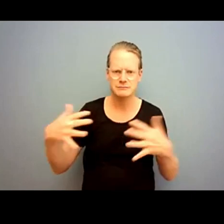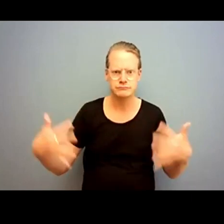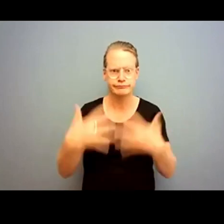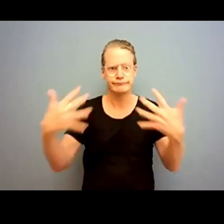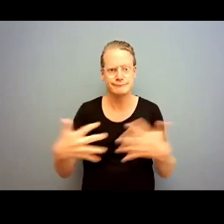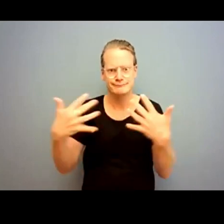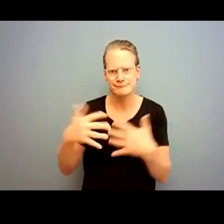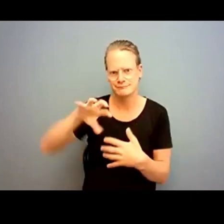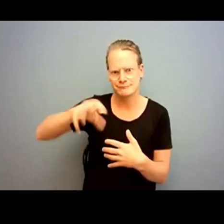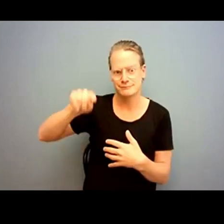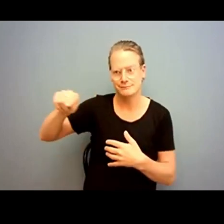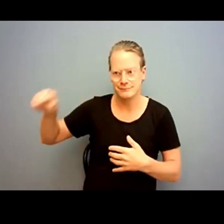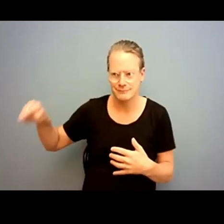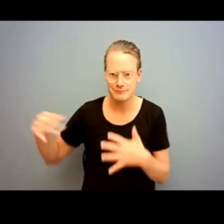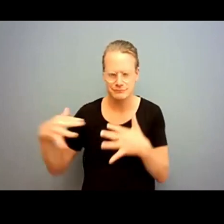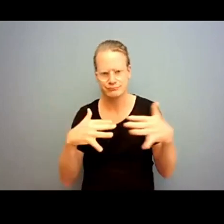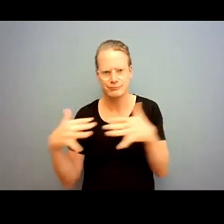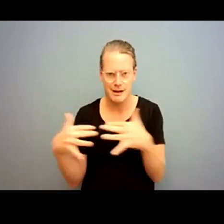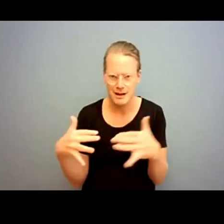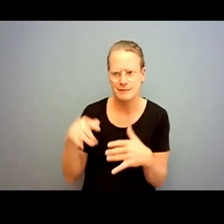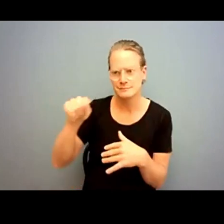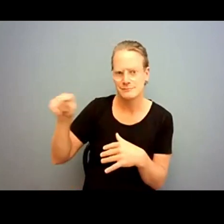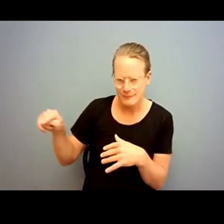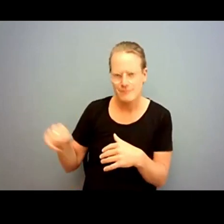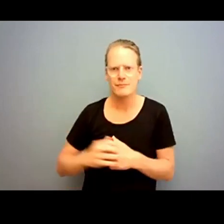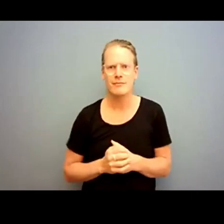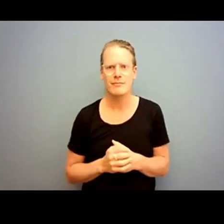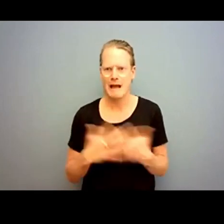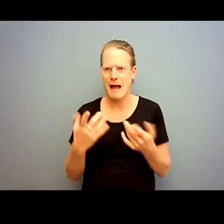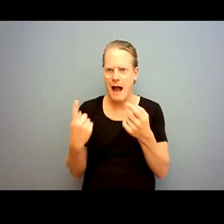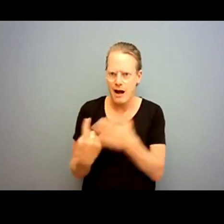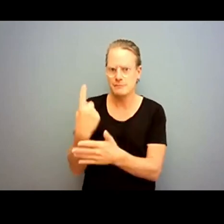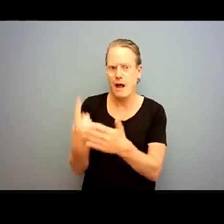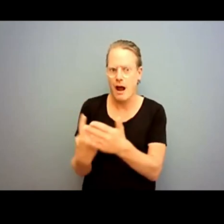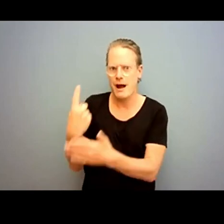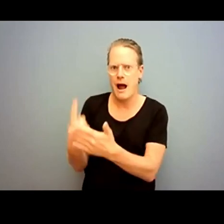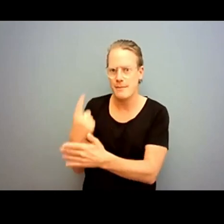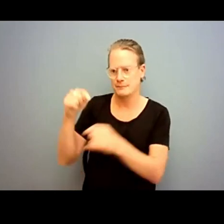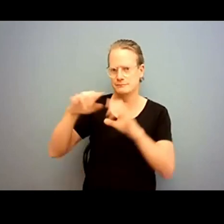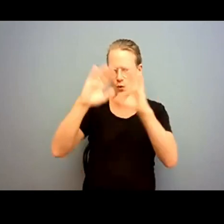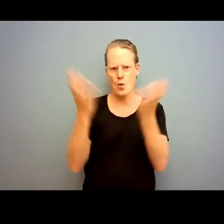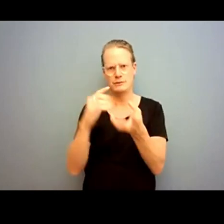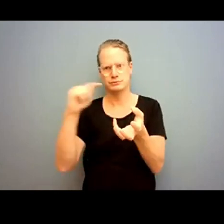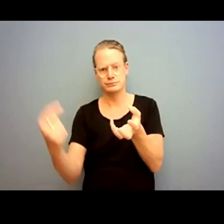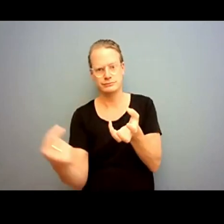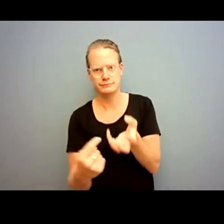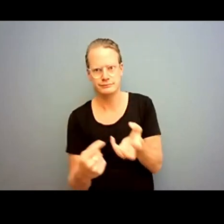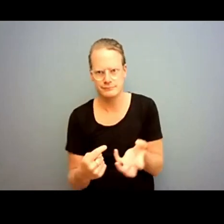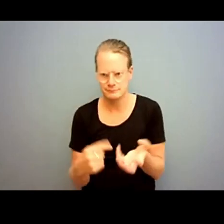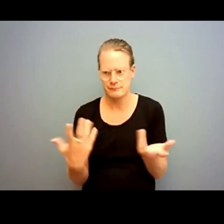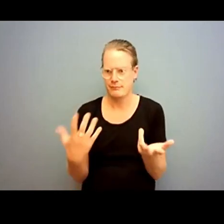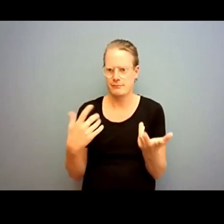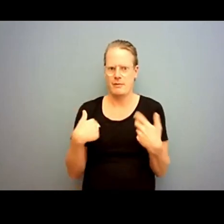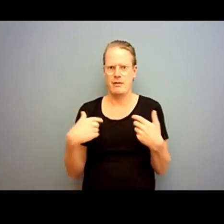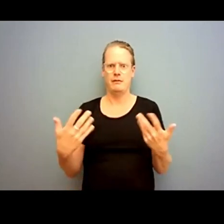a consideration of artificial intelligence and disability, which is a game changer for every single human